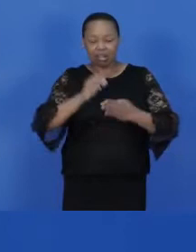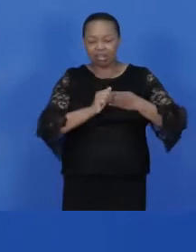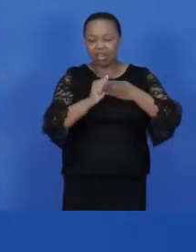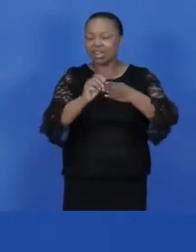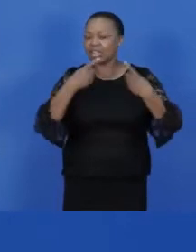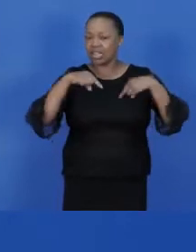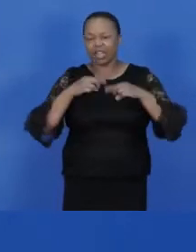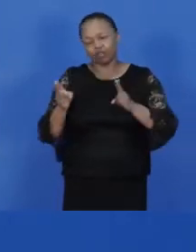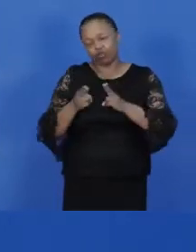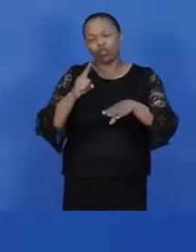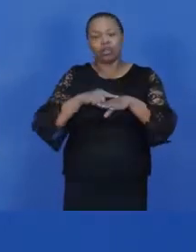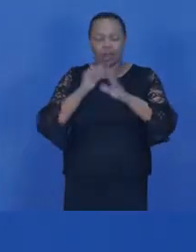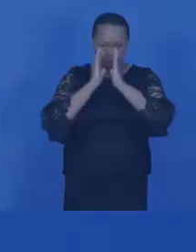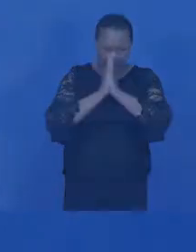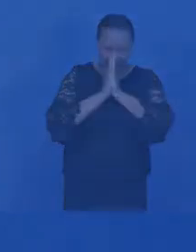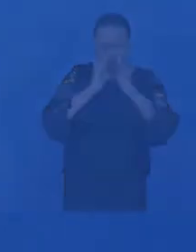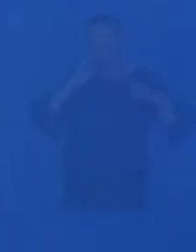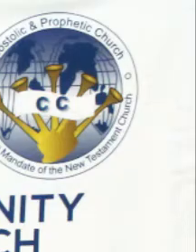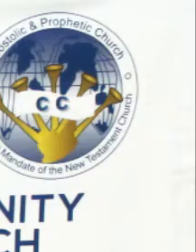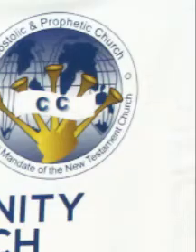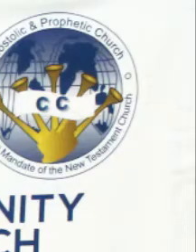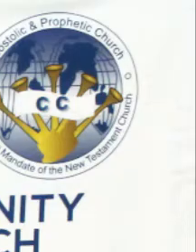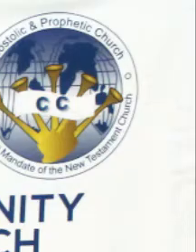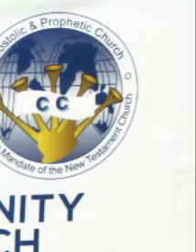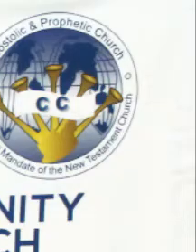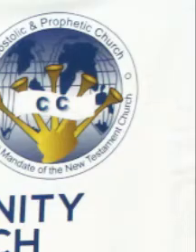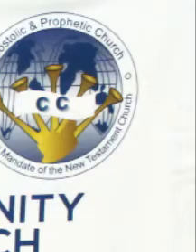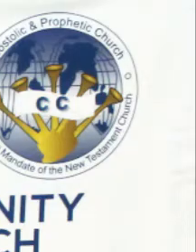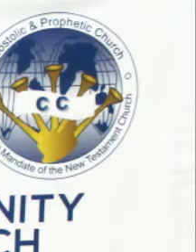short time of intercession. Enjoy the prayer.